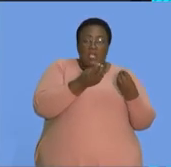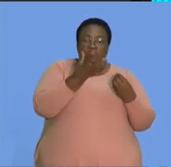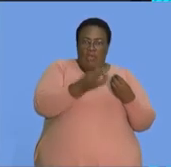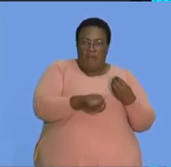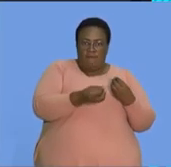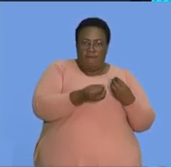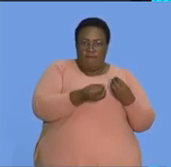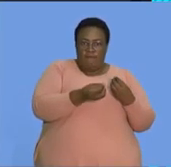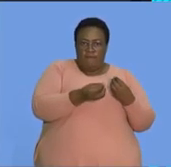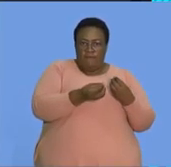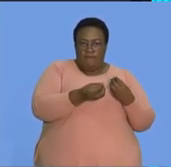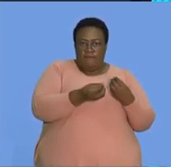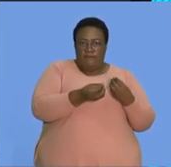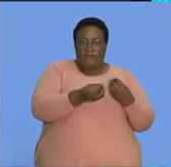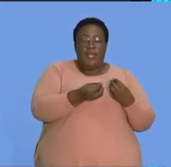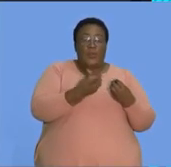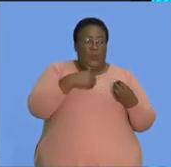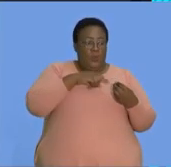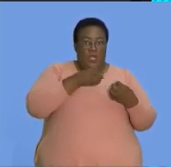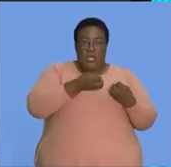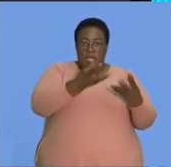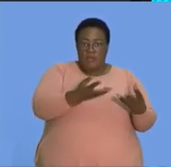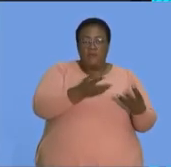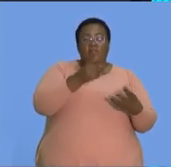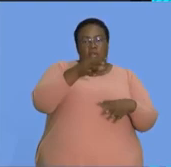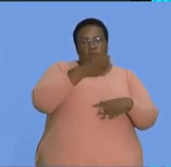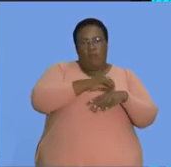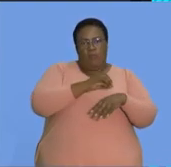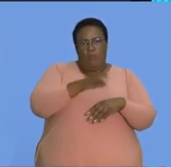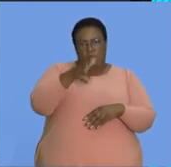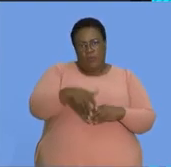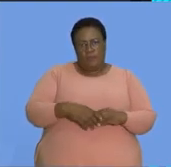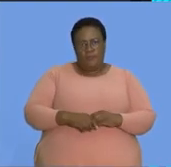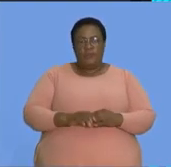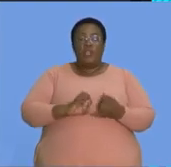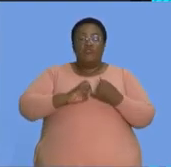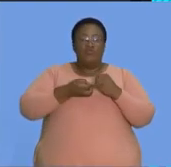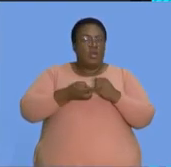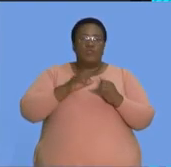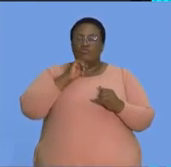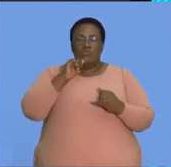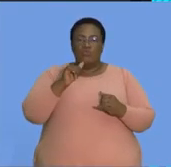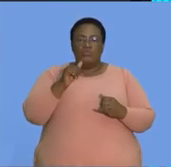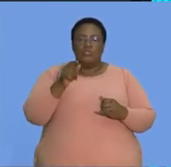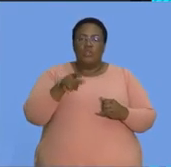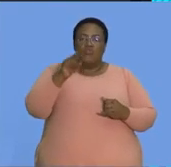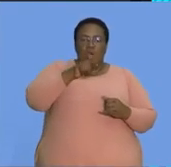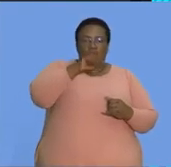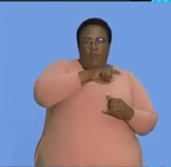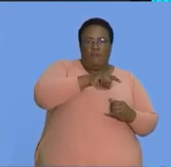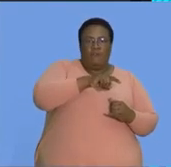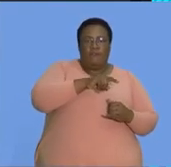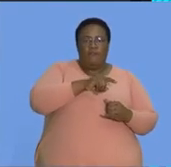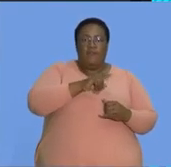using rounded off answers, which is then a problem. So try not to round off until you get to the